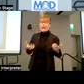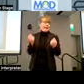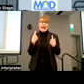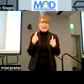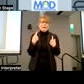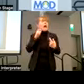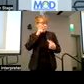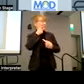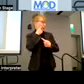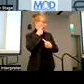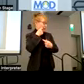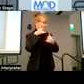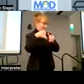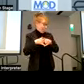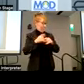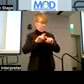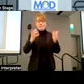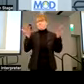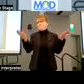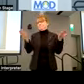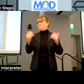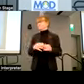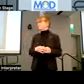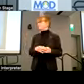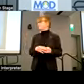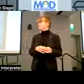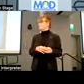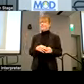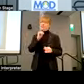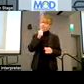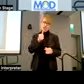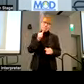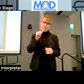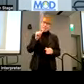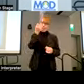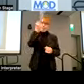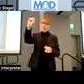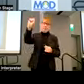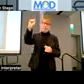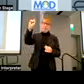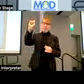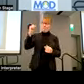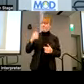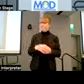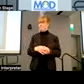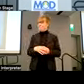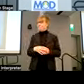But, you know, it really, it shouldn't be, shouldn't be rebel. Okay, so